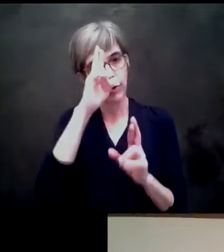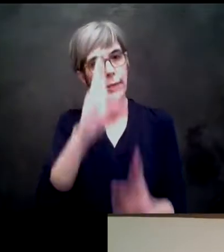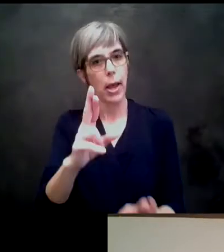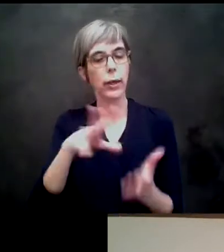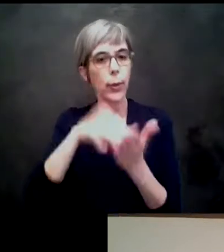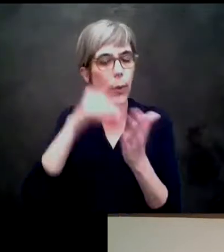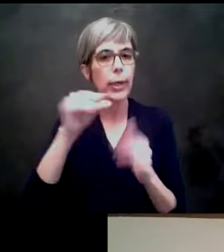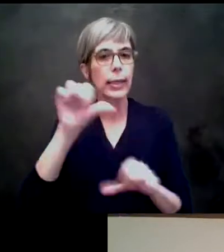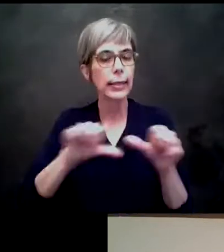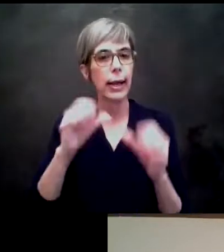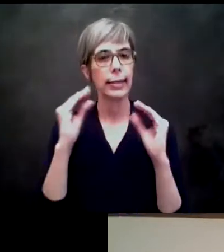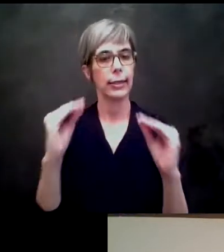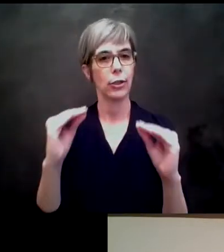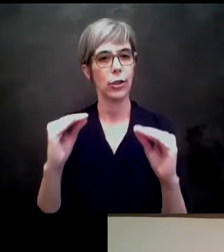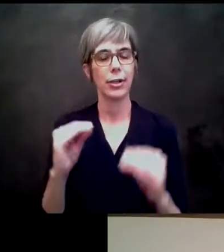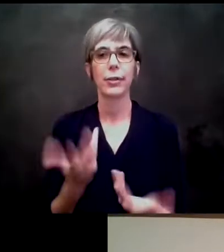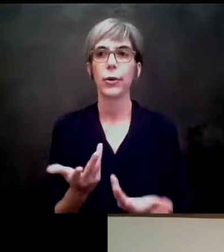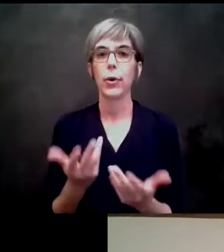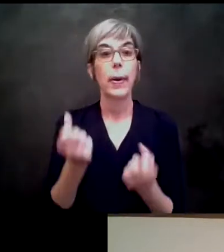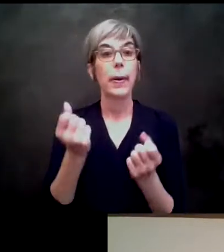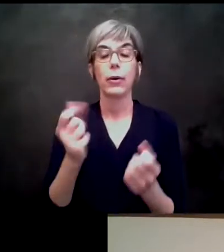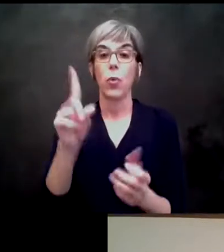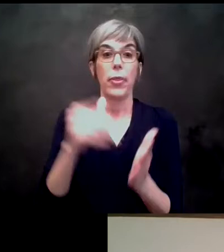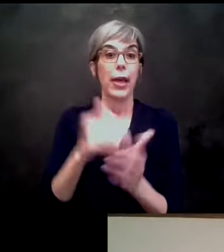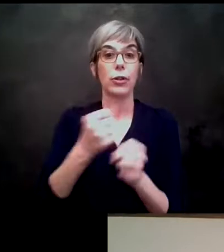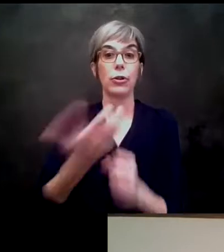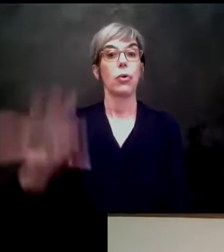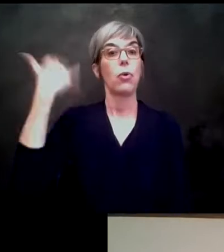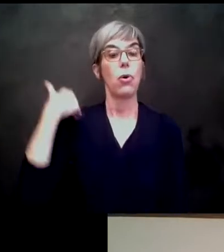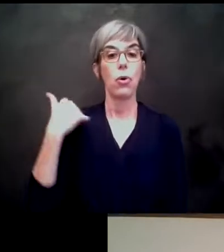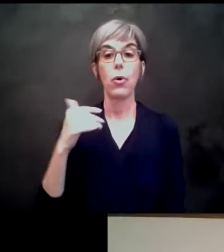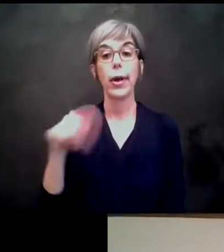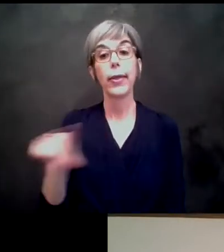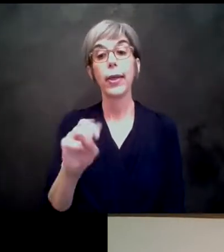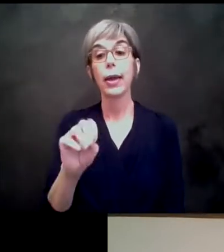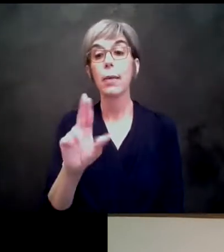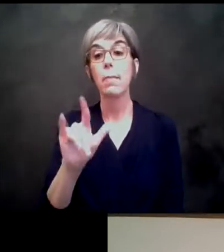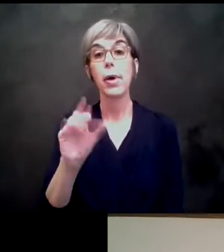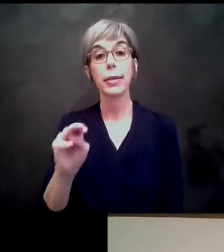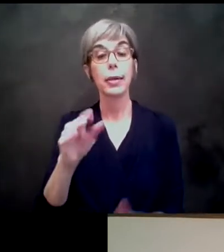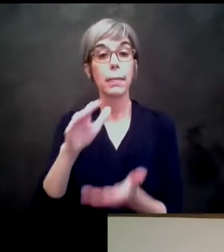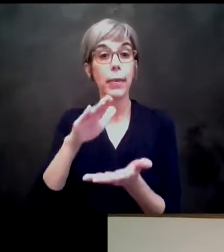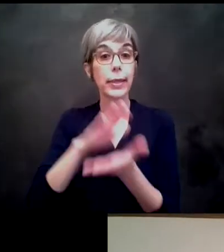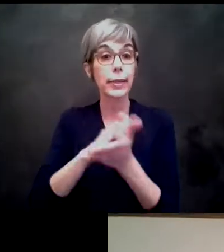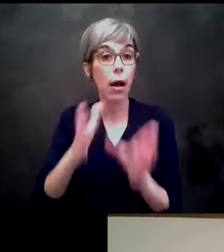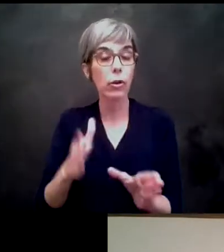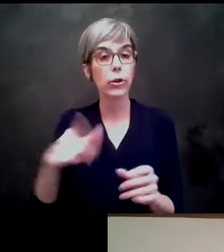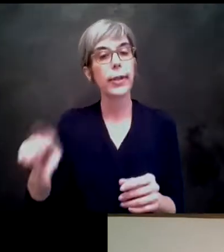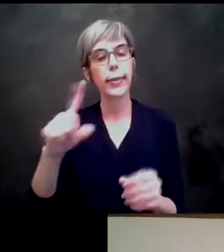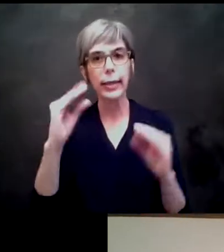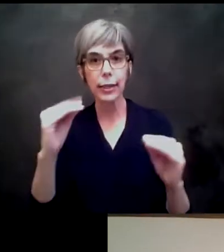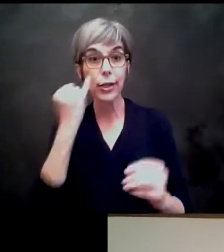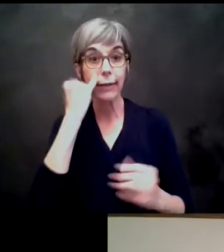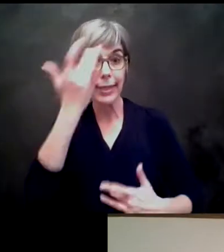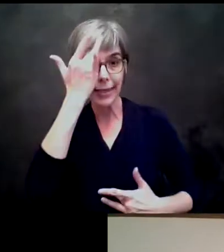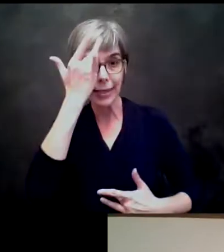ago, Muslim scholars encouraged that anyone who is sick should be in quarantine and banned